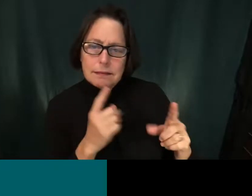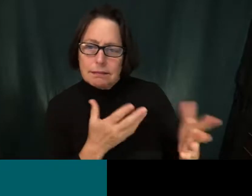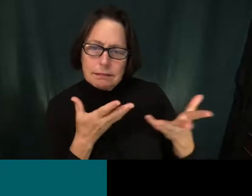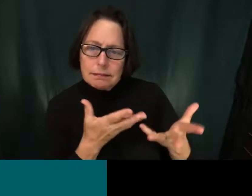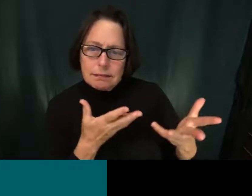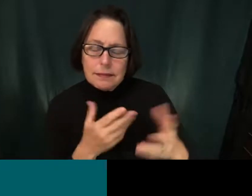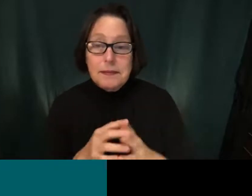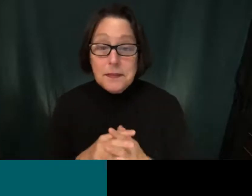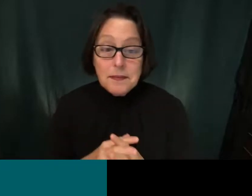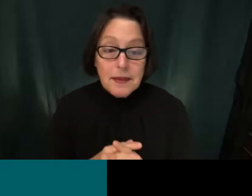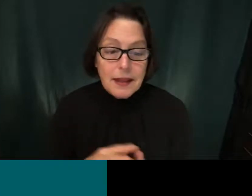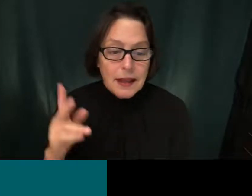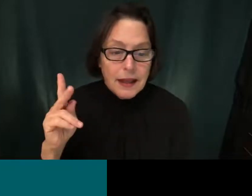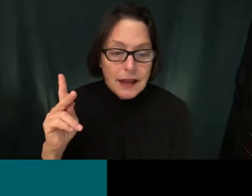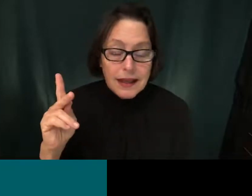Awesome.